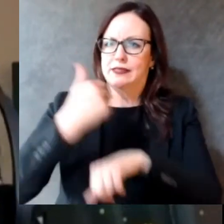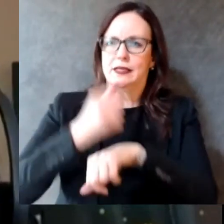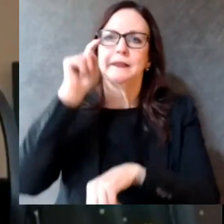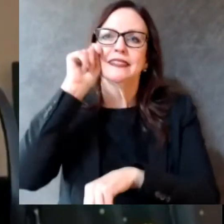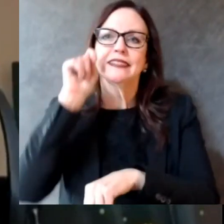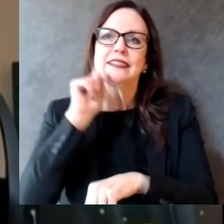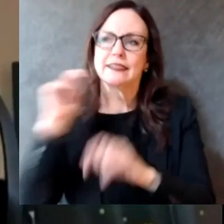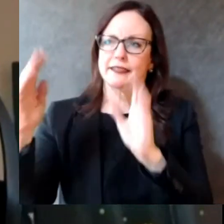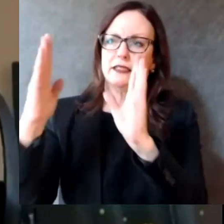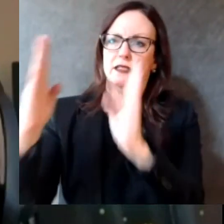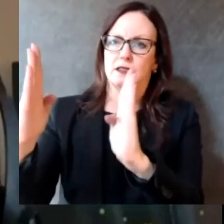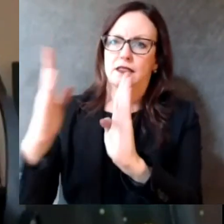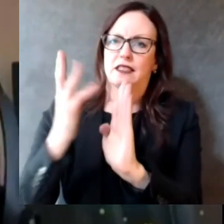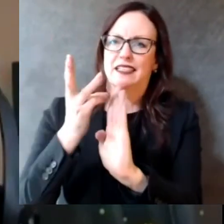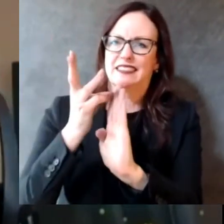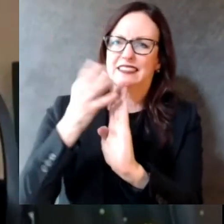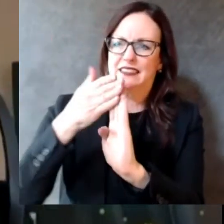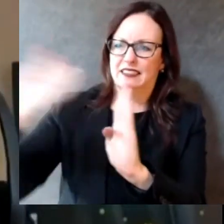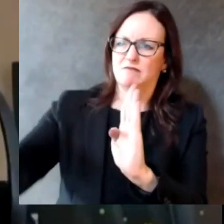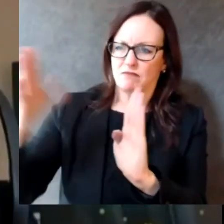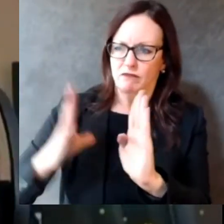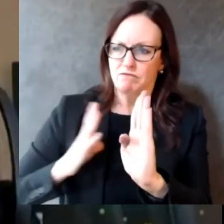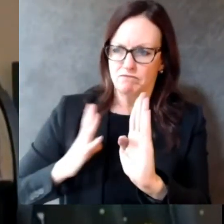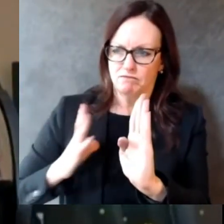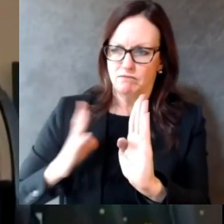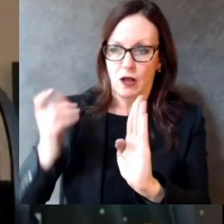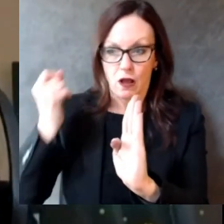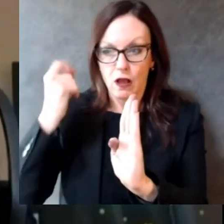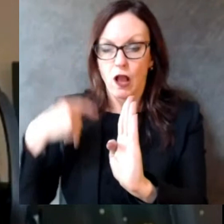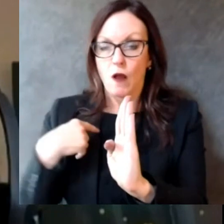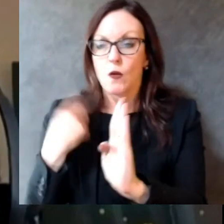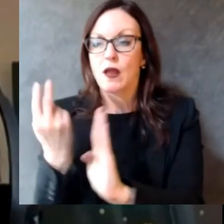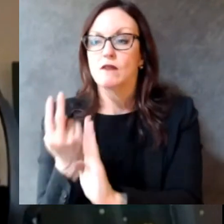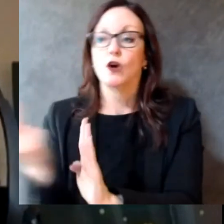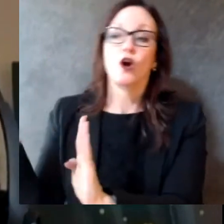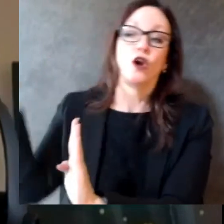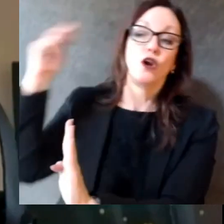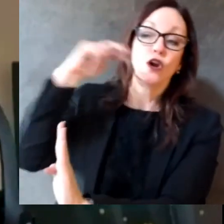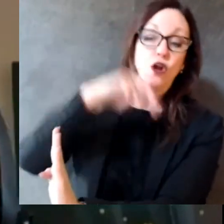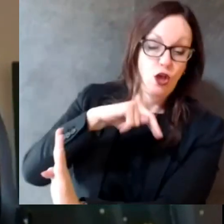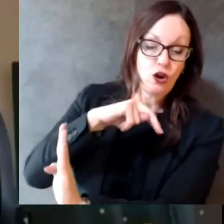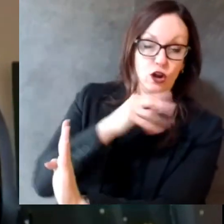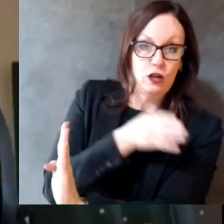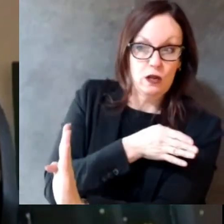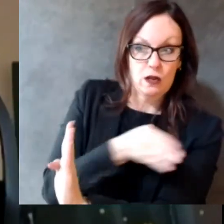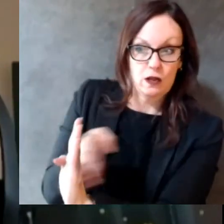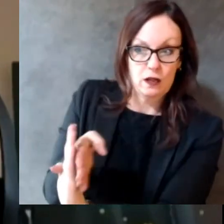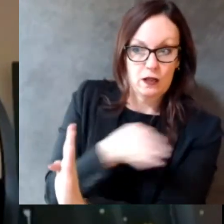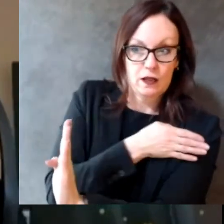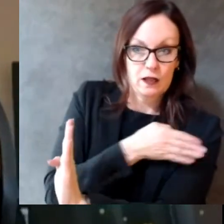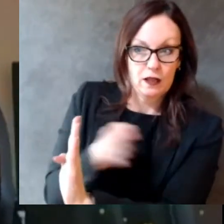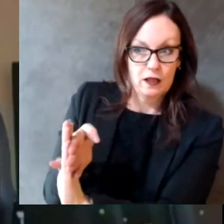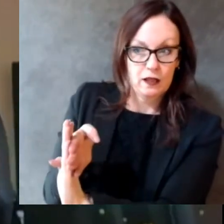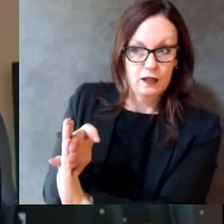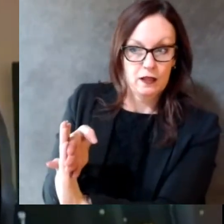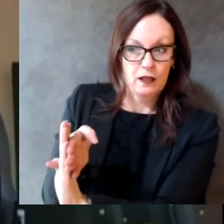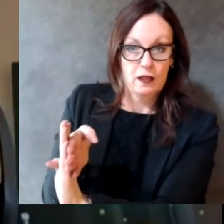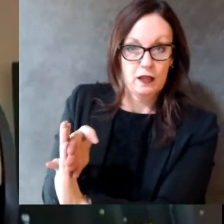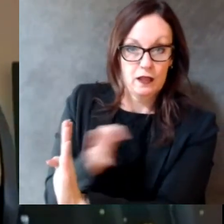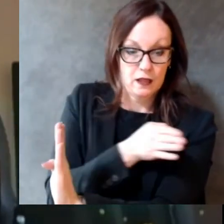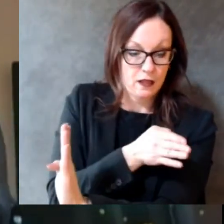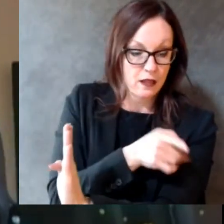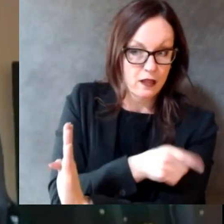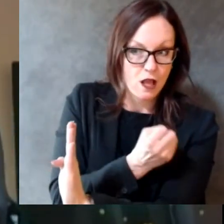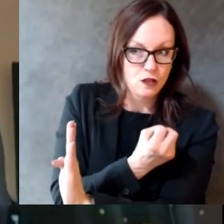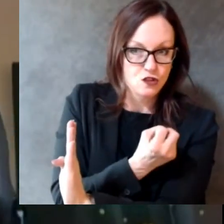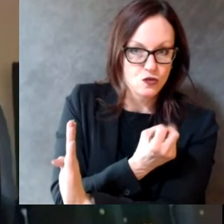use authorization and the Advisory Committee on Immunization Practice recommends use of the vaccine in 12